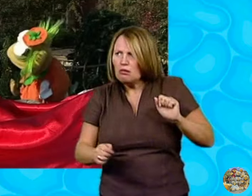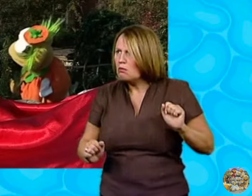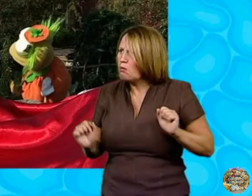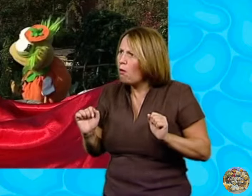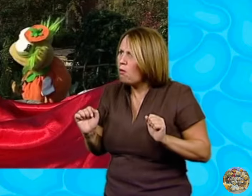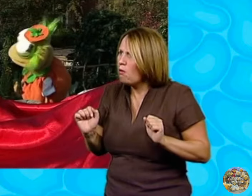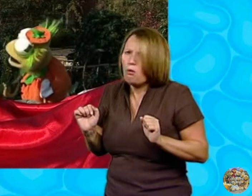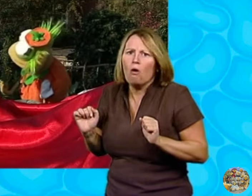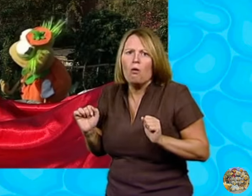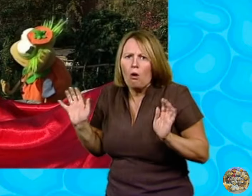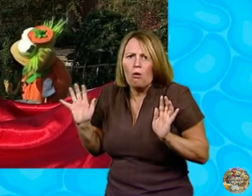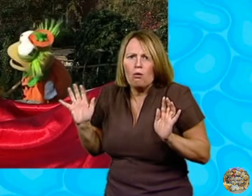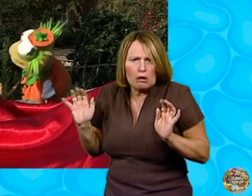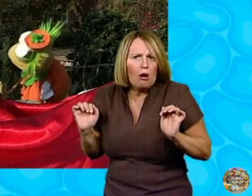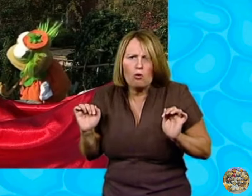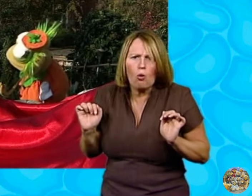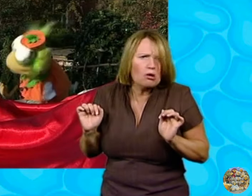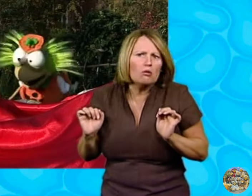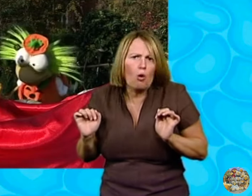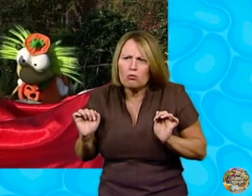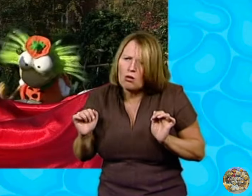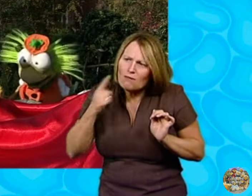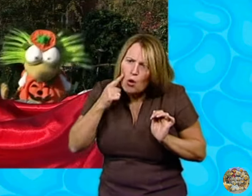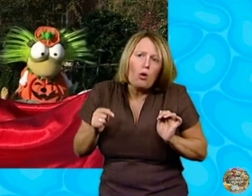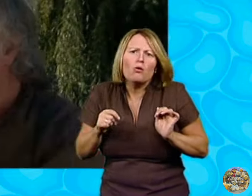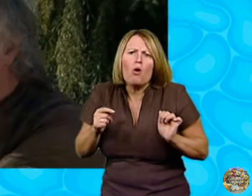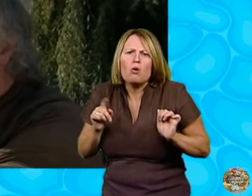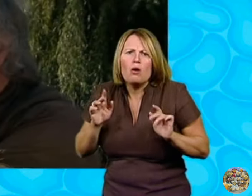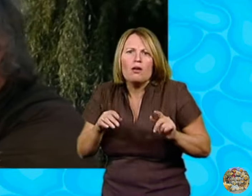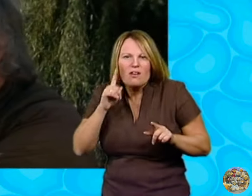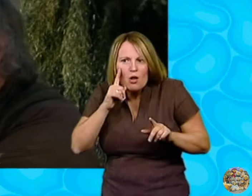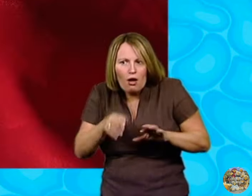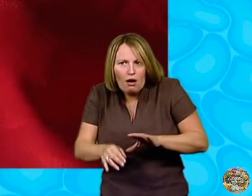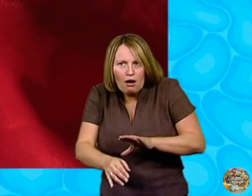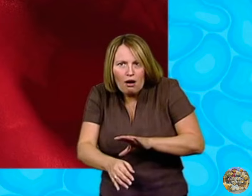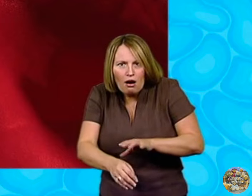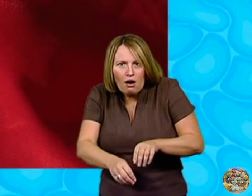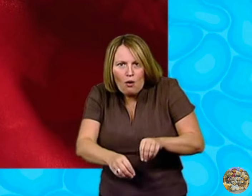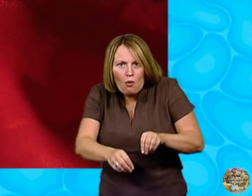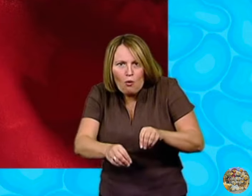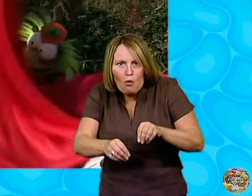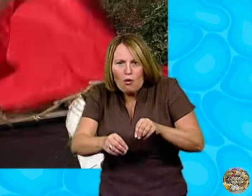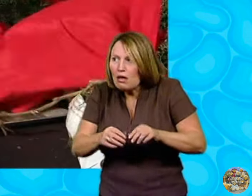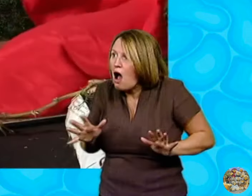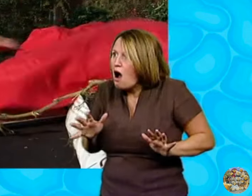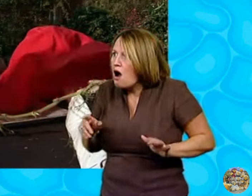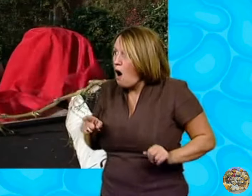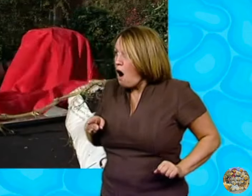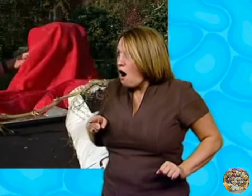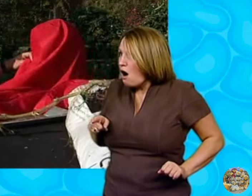No. Yes? No. Yes? No. Do you want to see it? Yes. Then you shall. I can't believe it. Wait for it. And